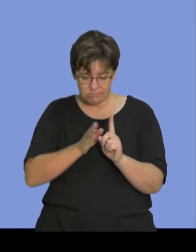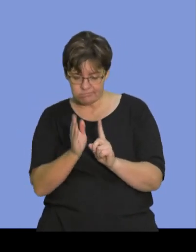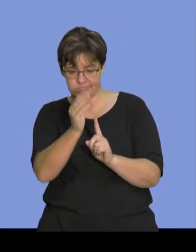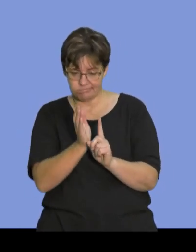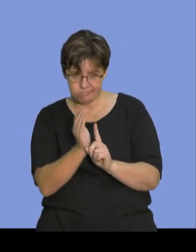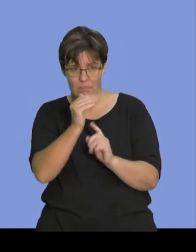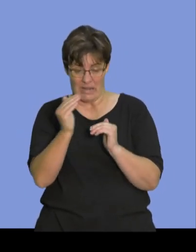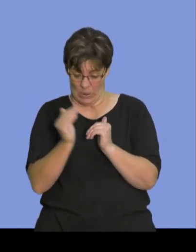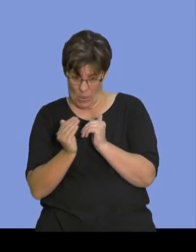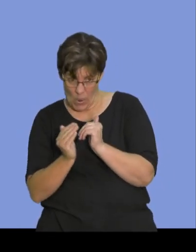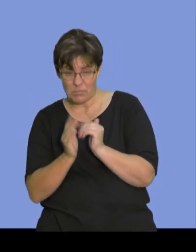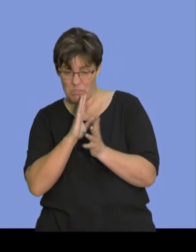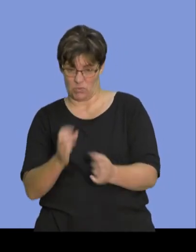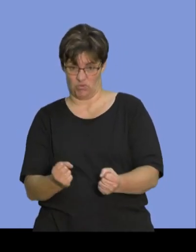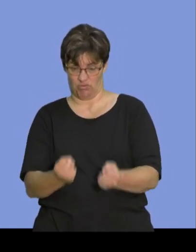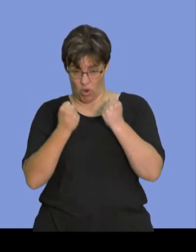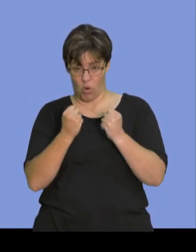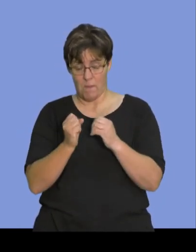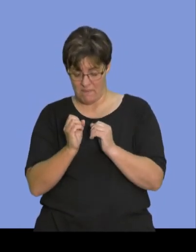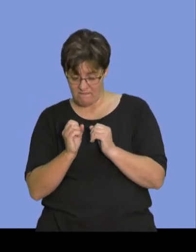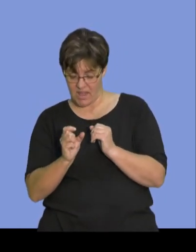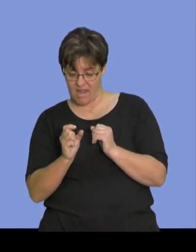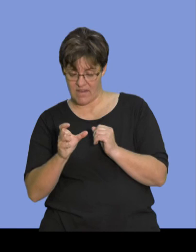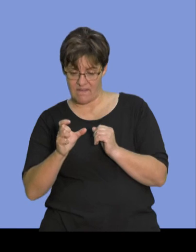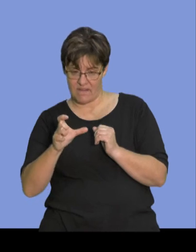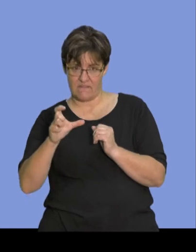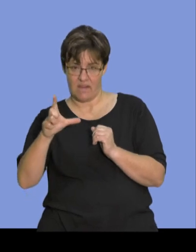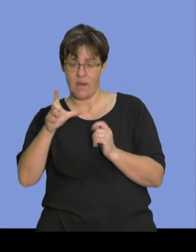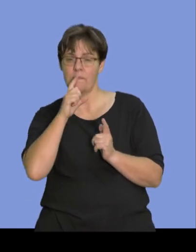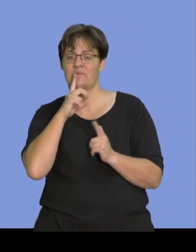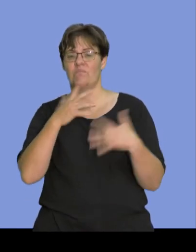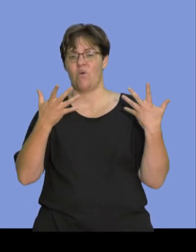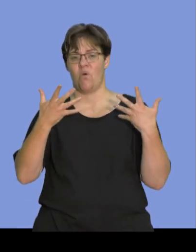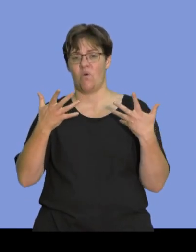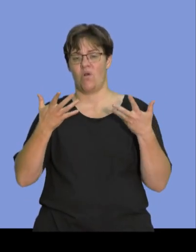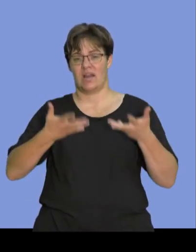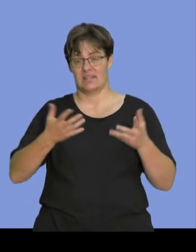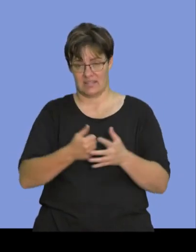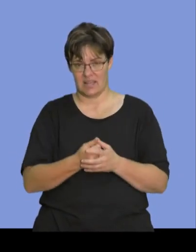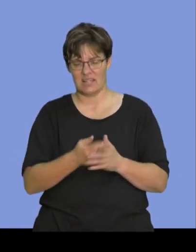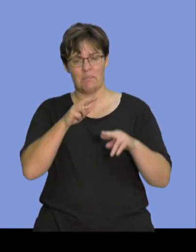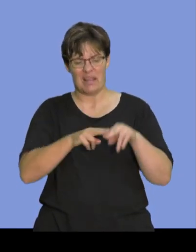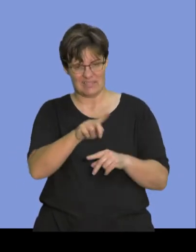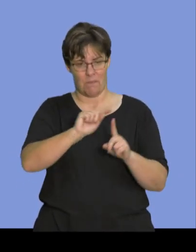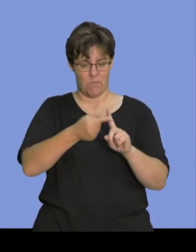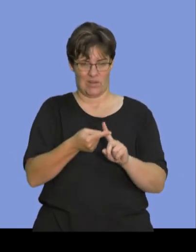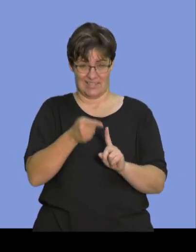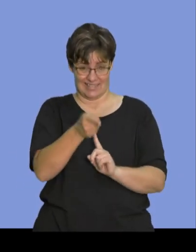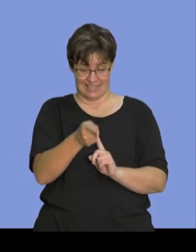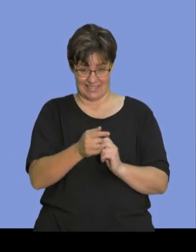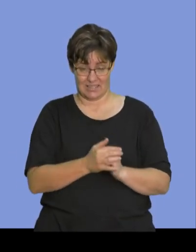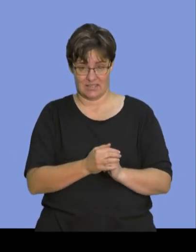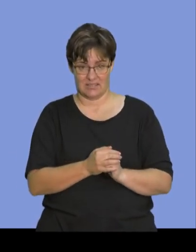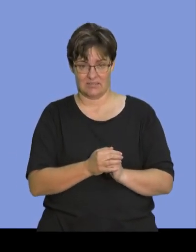okay, in theory. So field line density, okay, indicates the strength of the field at a point,